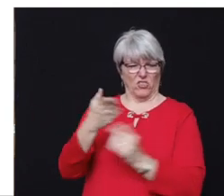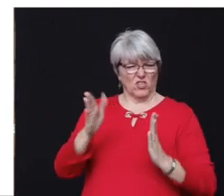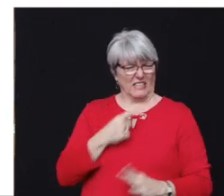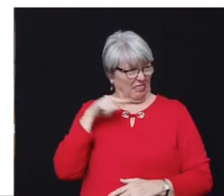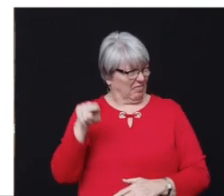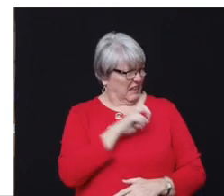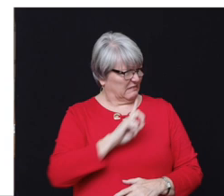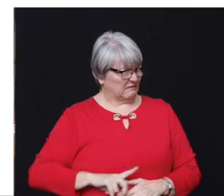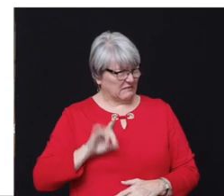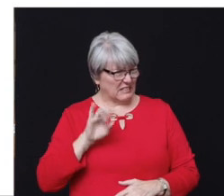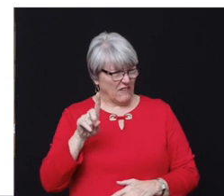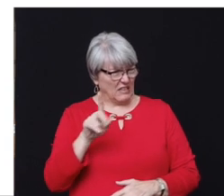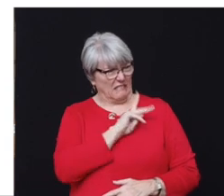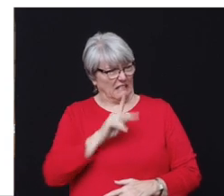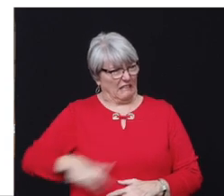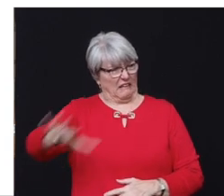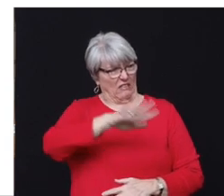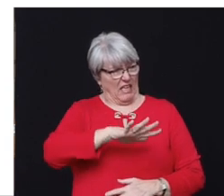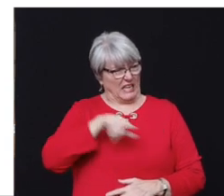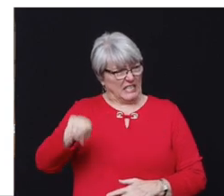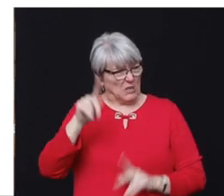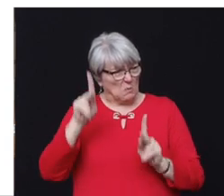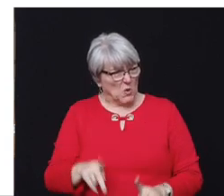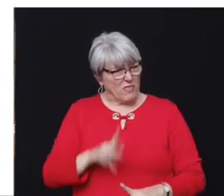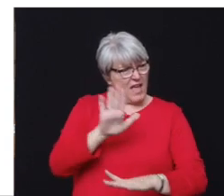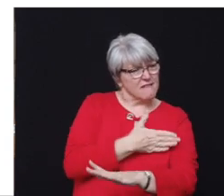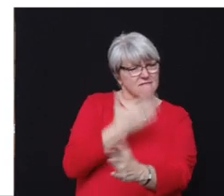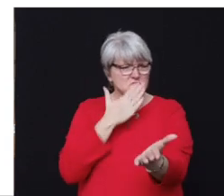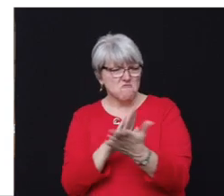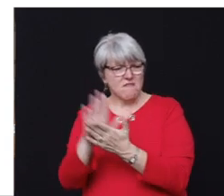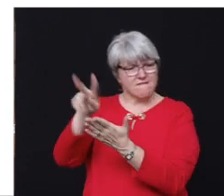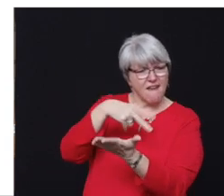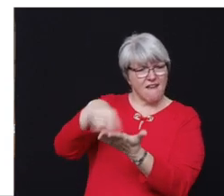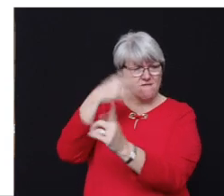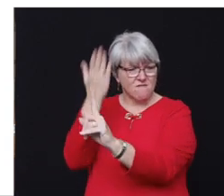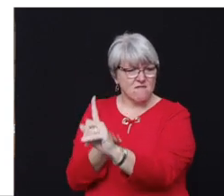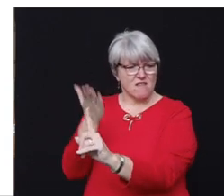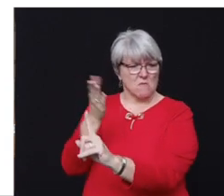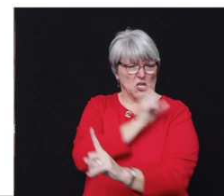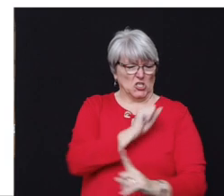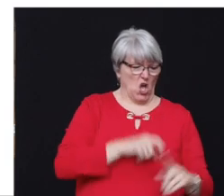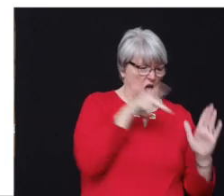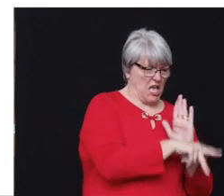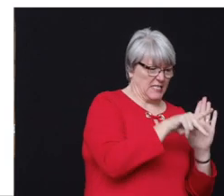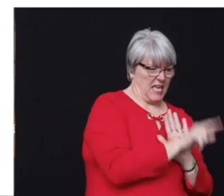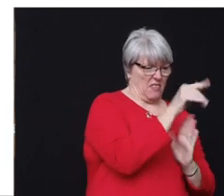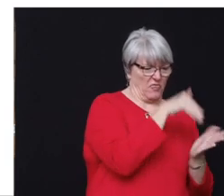this David, the king of the land? Isn't he the one they sing about in their dances? Saul has slain his